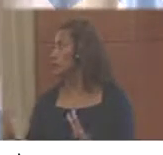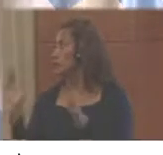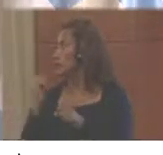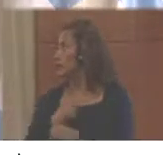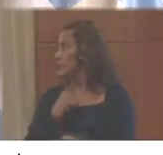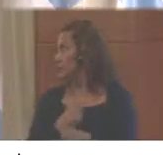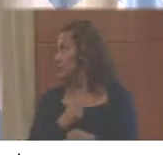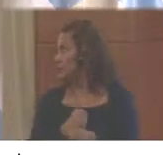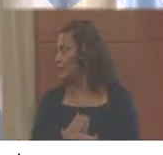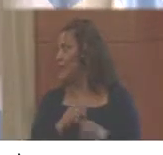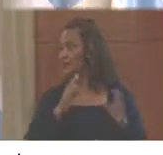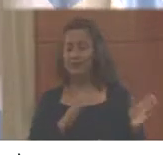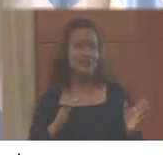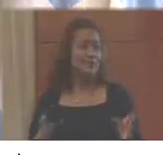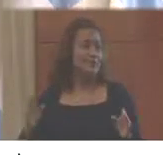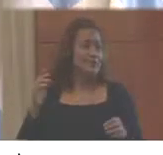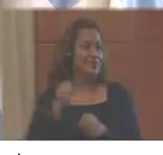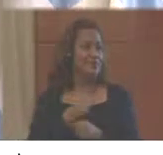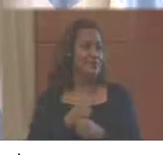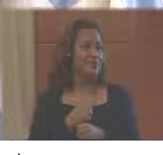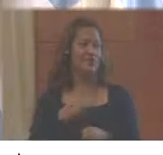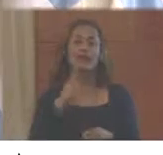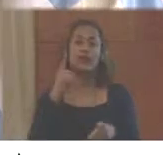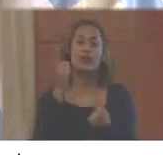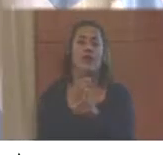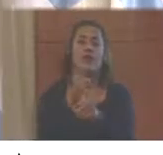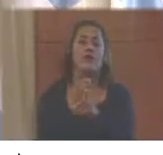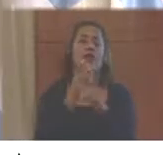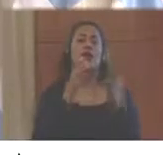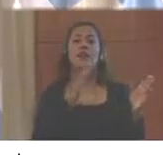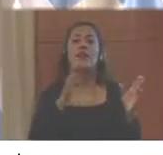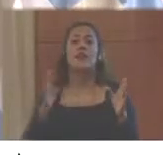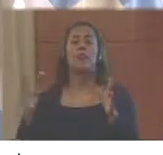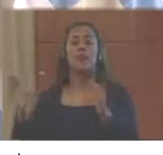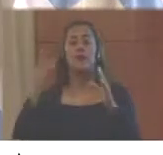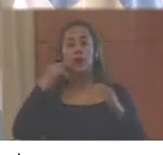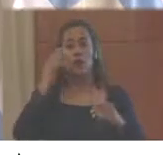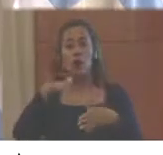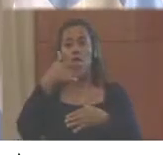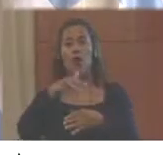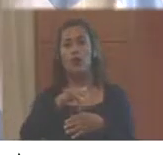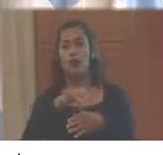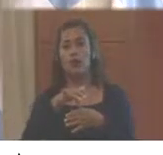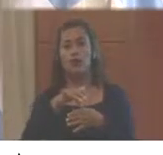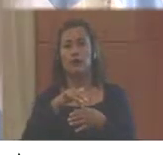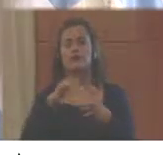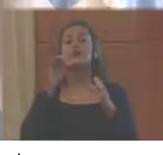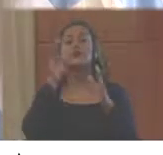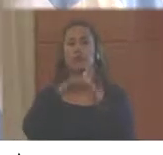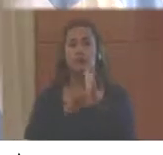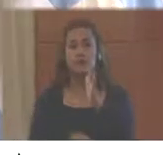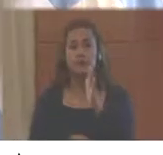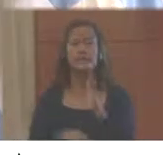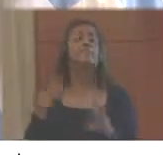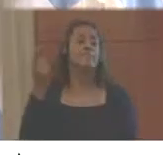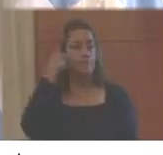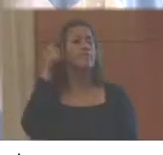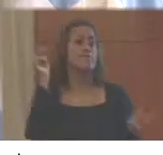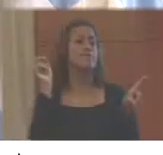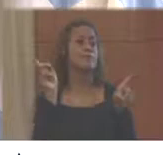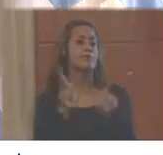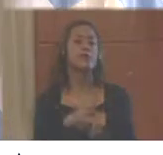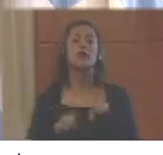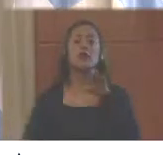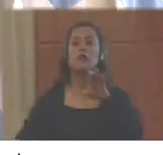future, with clear strategies and precise action plans that will strengthen risk mitigation. And so